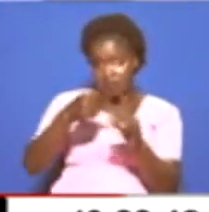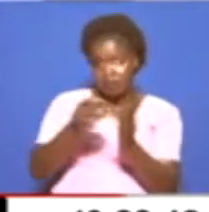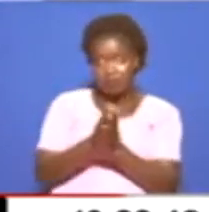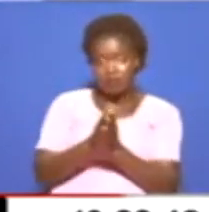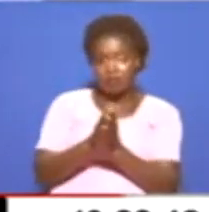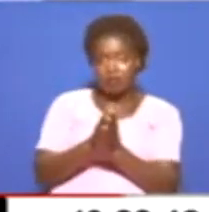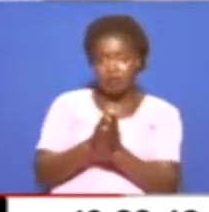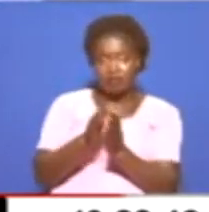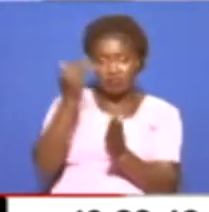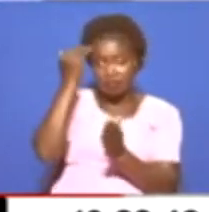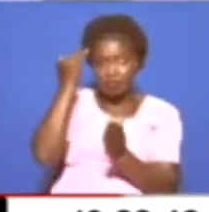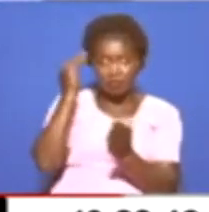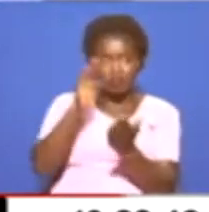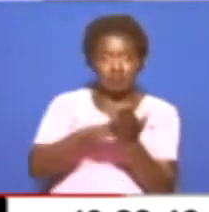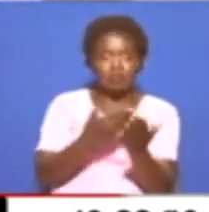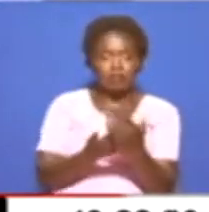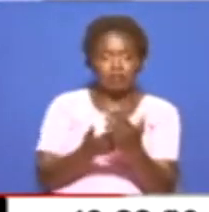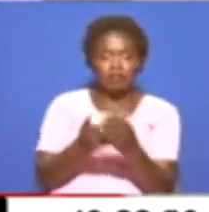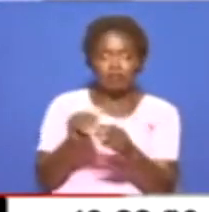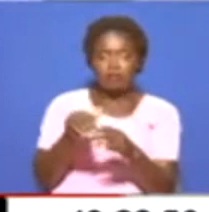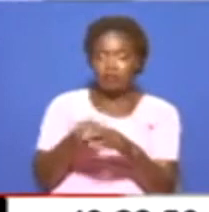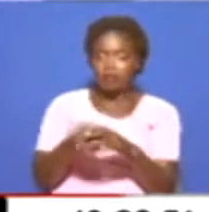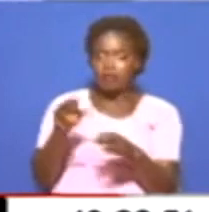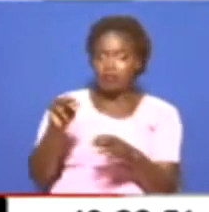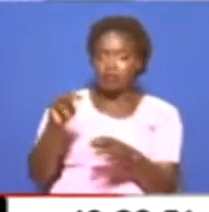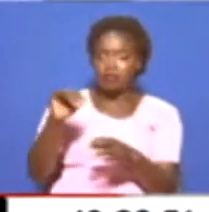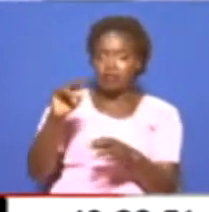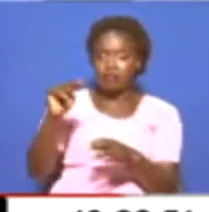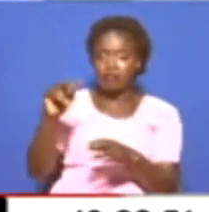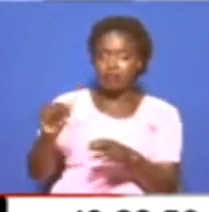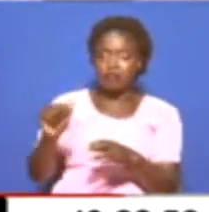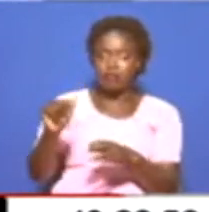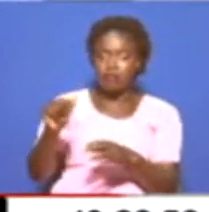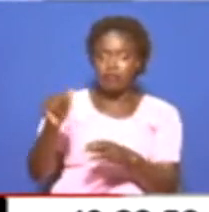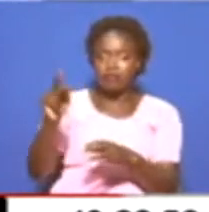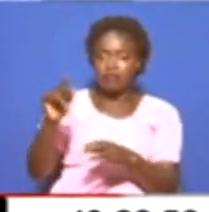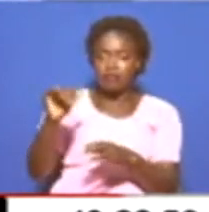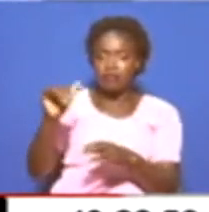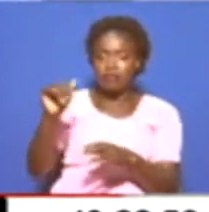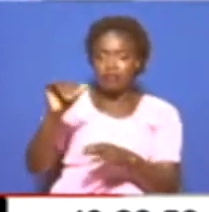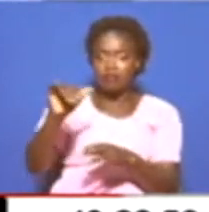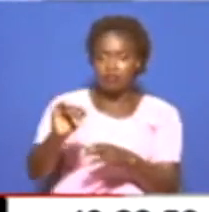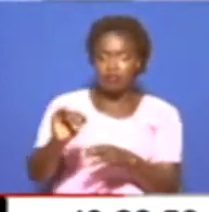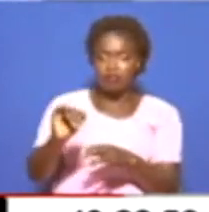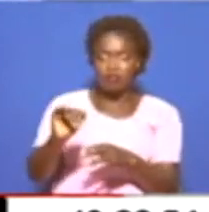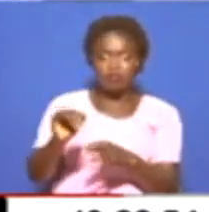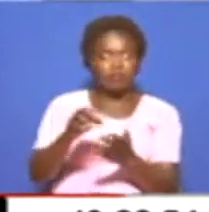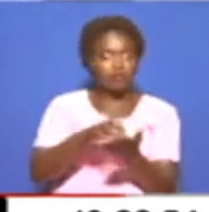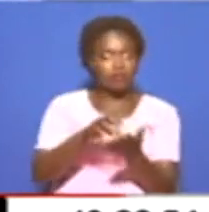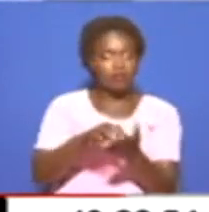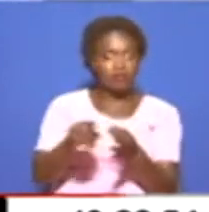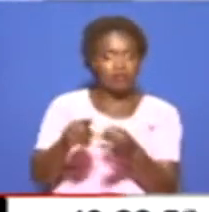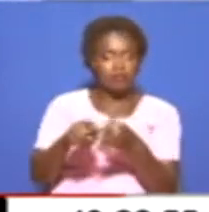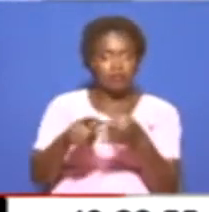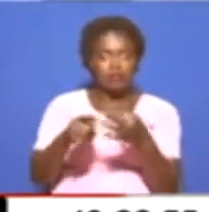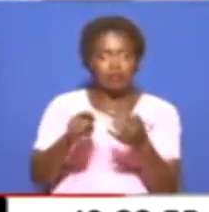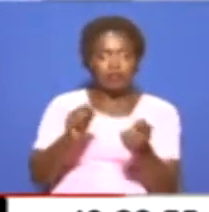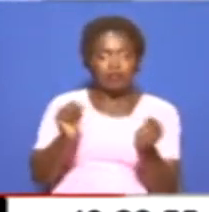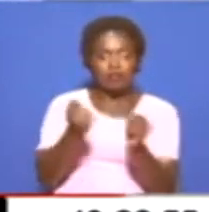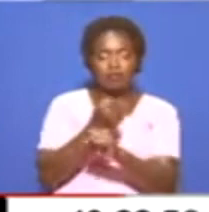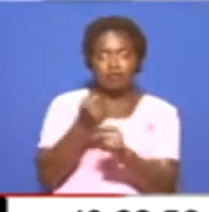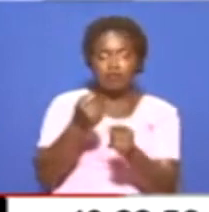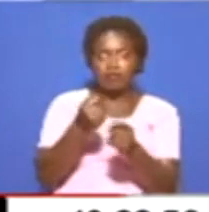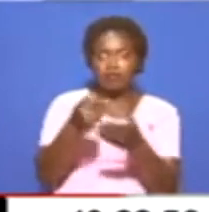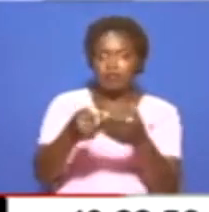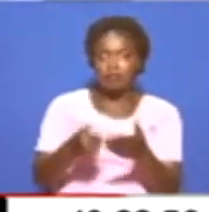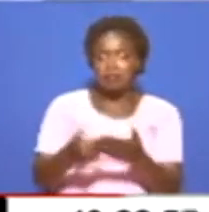in the minor KIs case. Yes. You cannot also discuss on whether these amendments are justifiable,